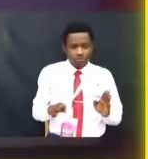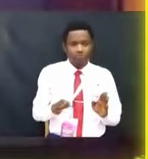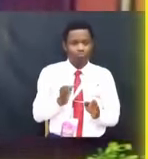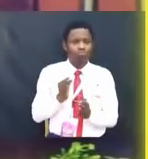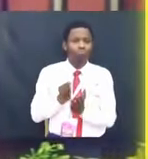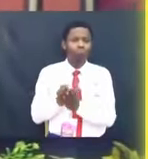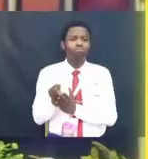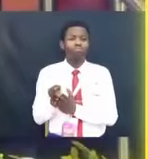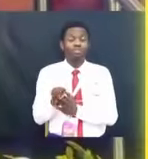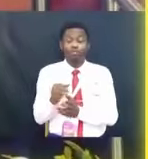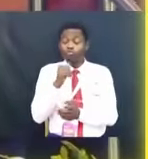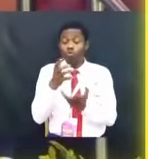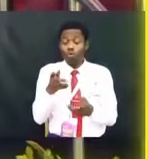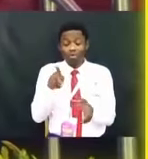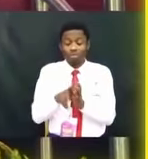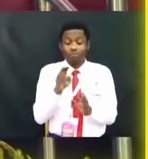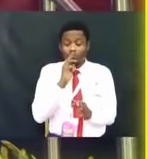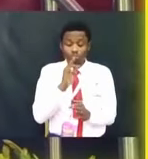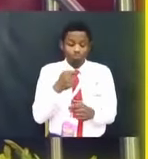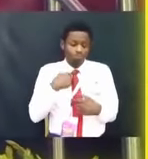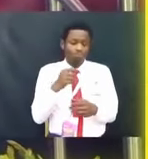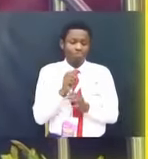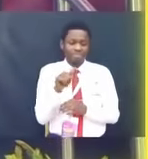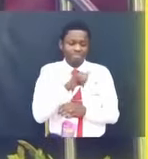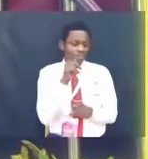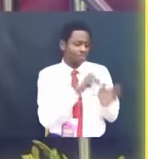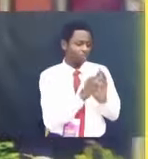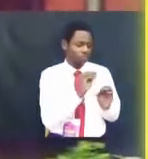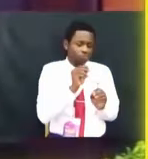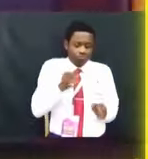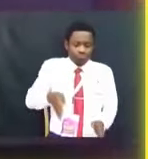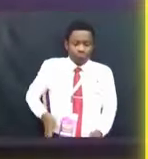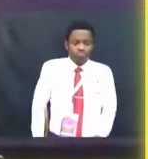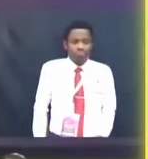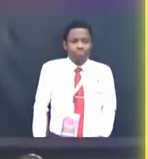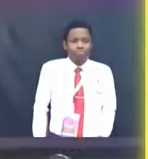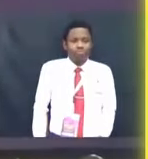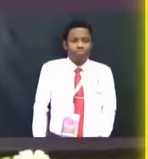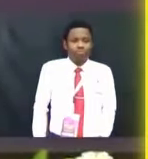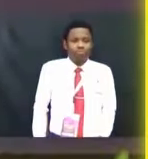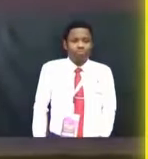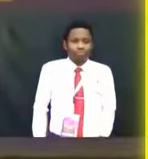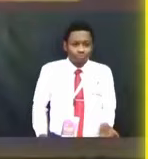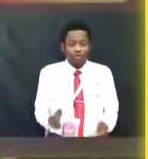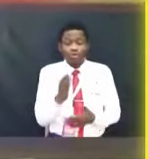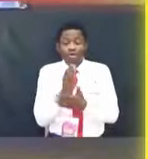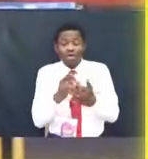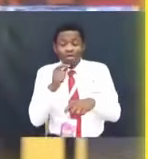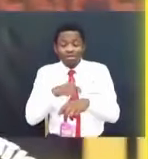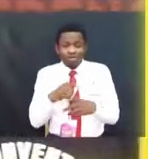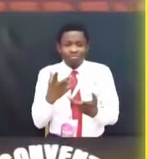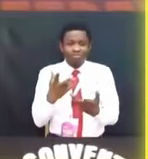he doesn't want to kill him, I also would not kill him. There was a day that Shemaiah was throwing stones